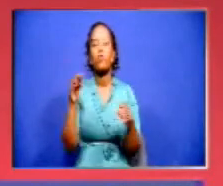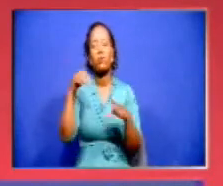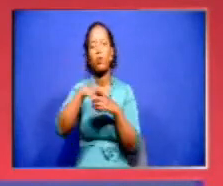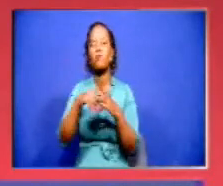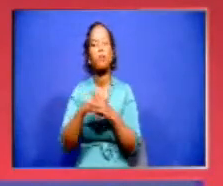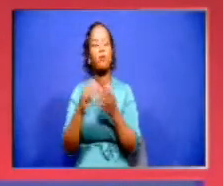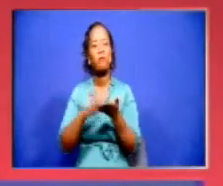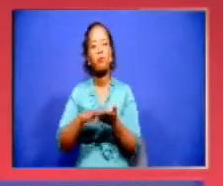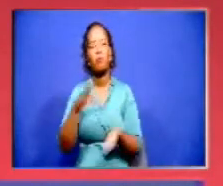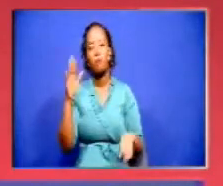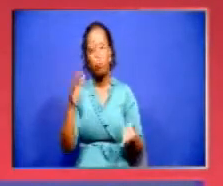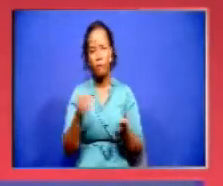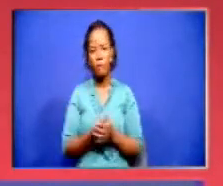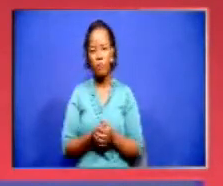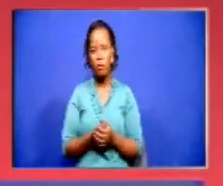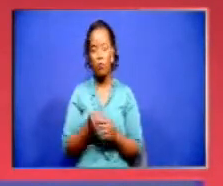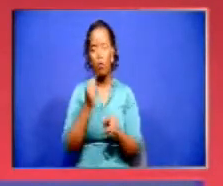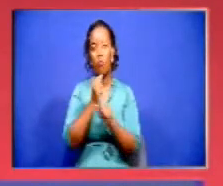whatsoever to